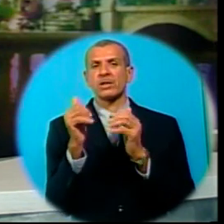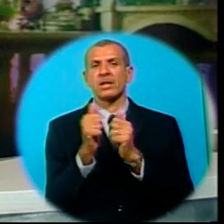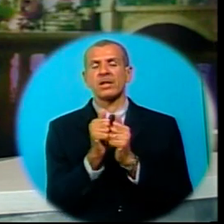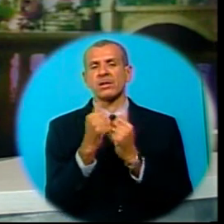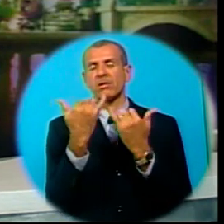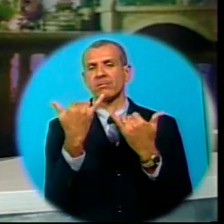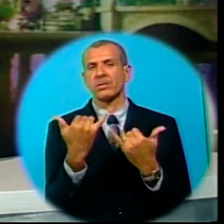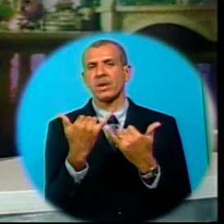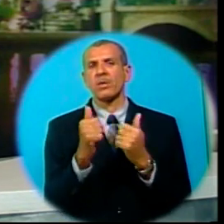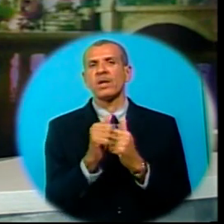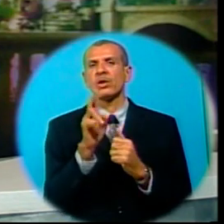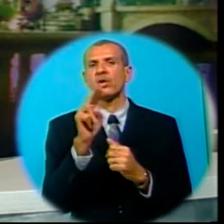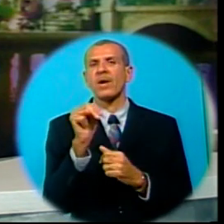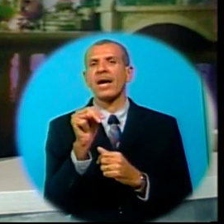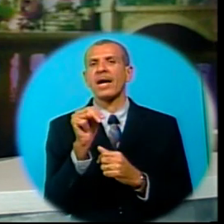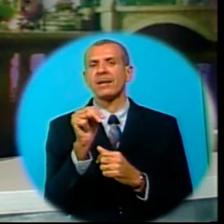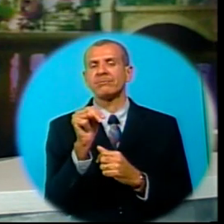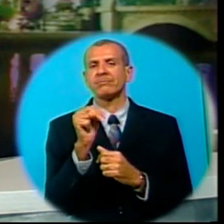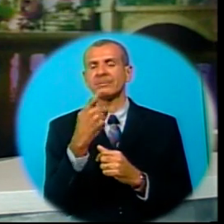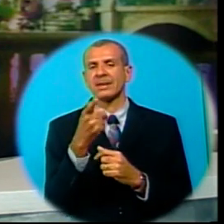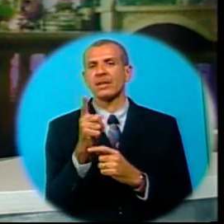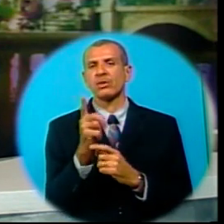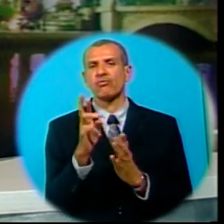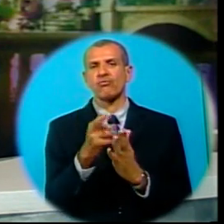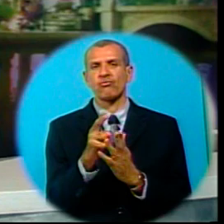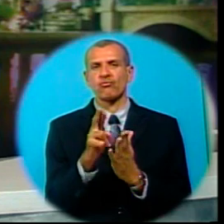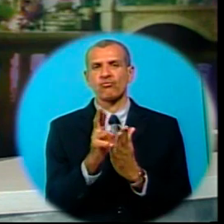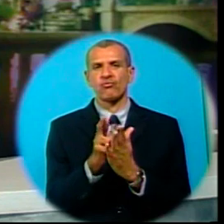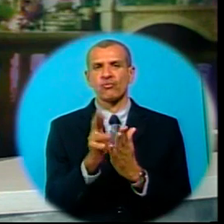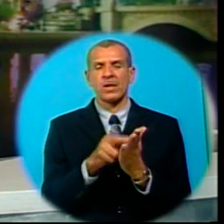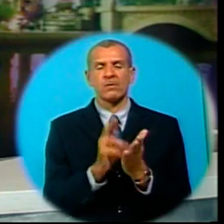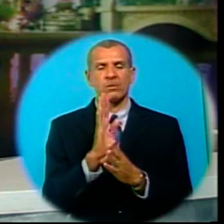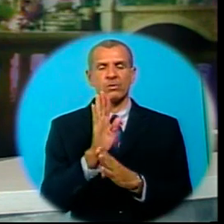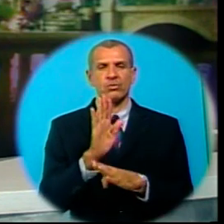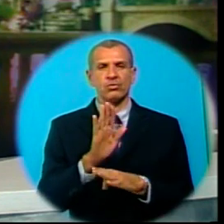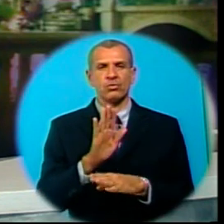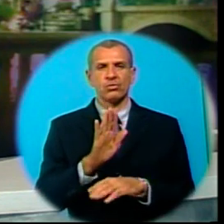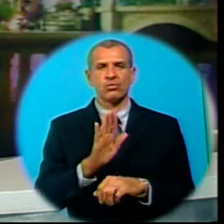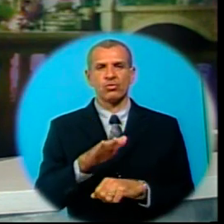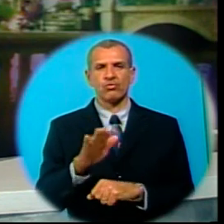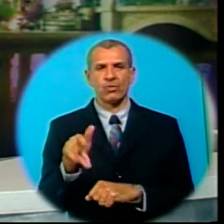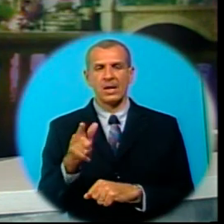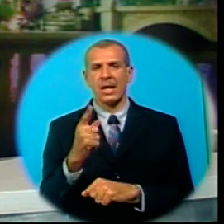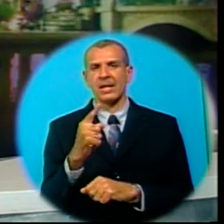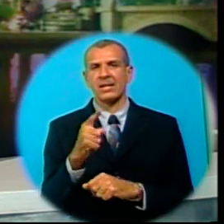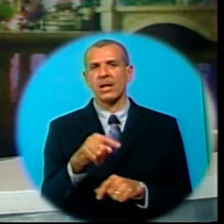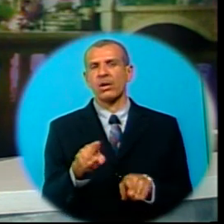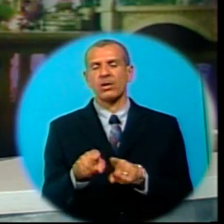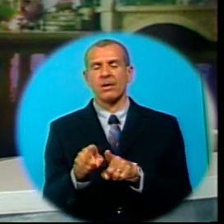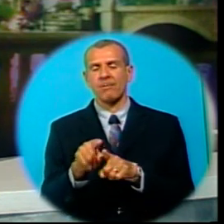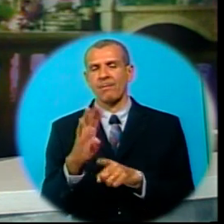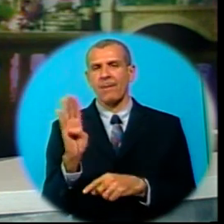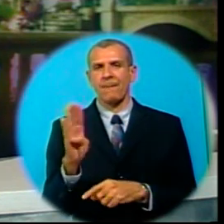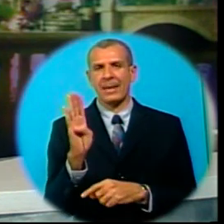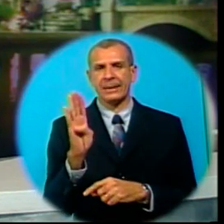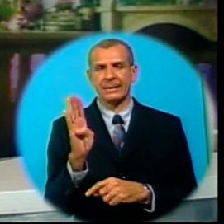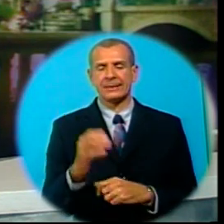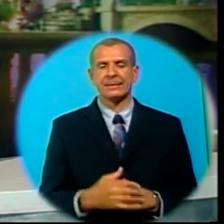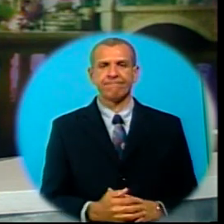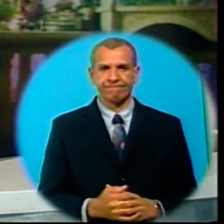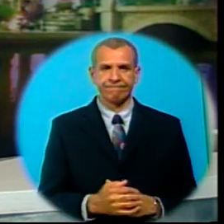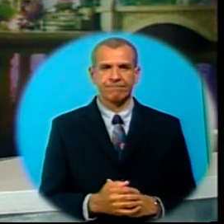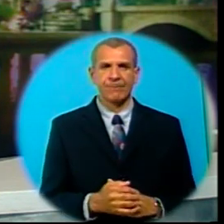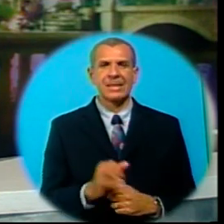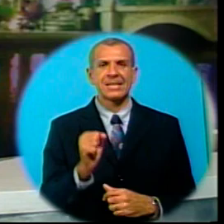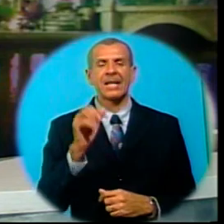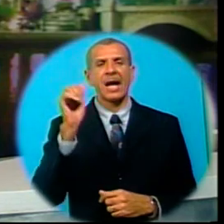UN Conventions on the Rights of the Child and the Rights of Persons with Disabilities, which was ratified by Barbados.